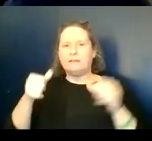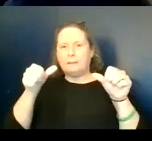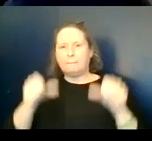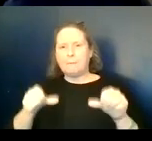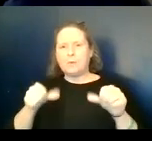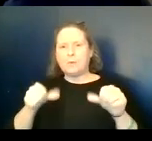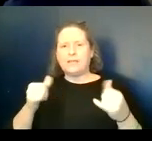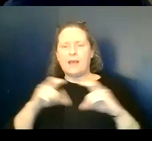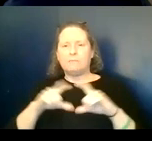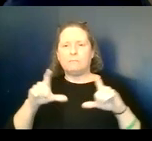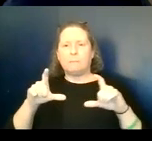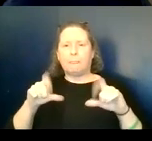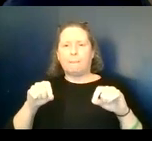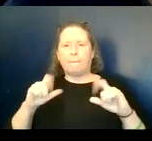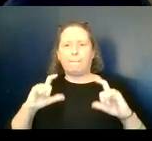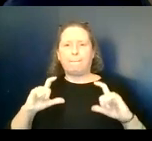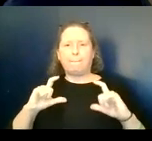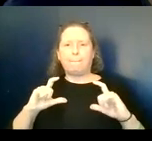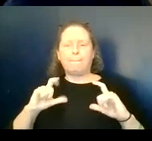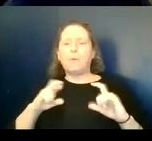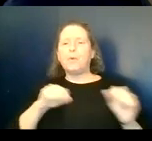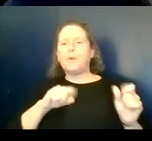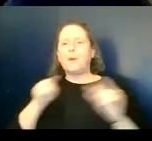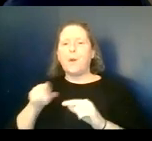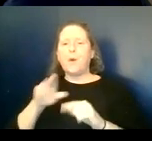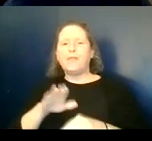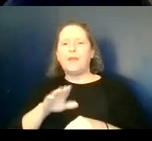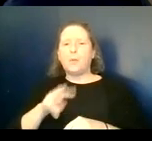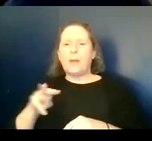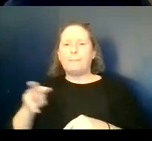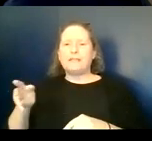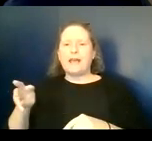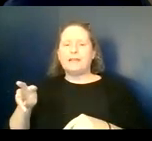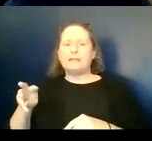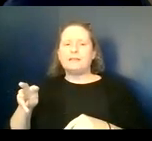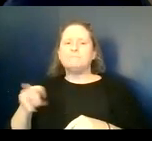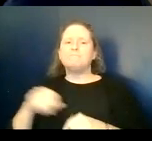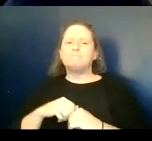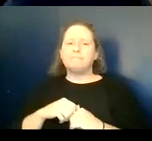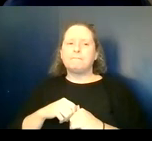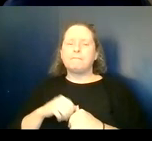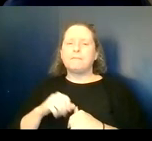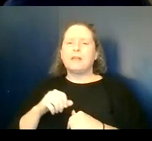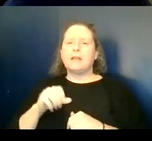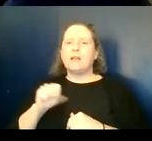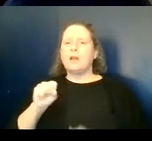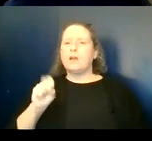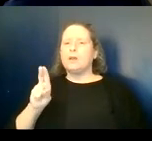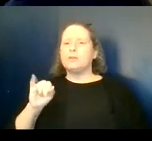screen, or you may also go to their website, Suicide Prevention